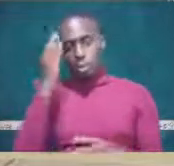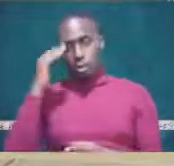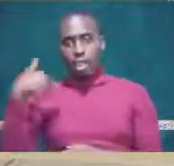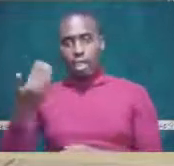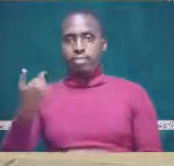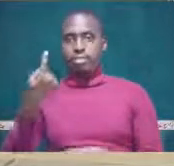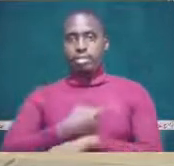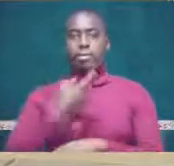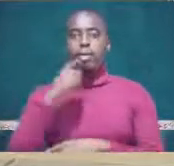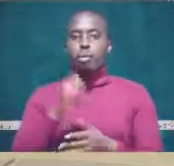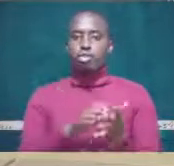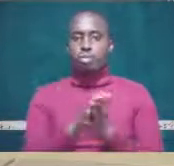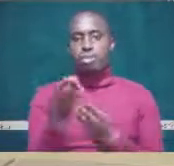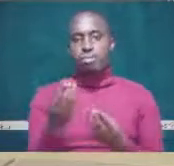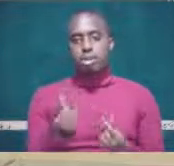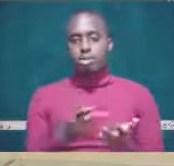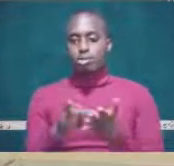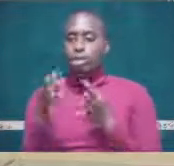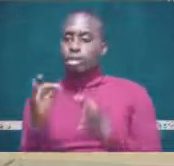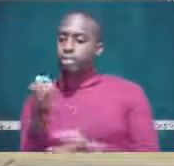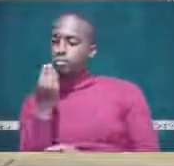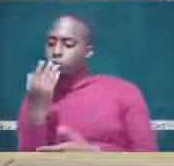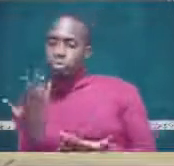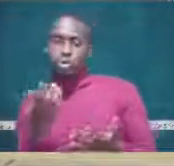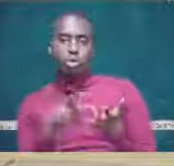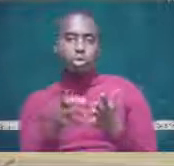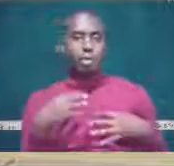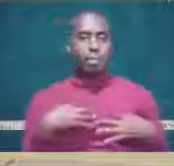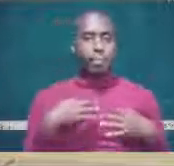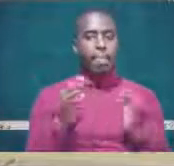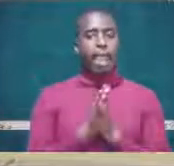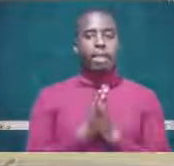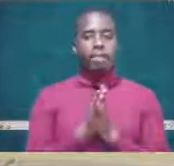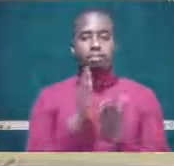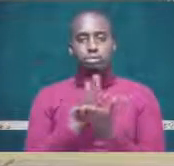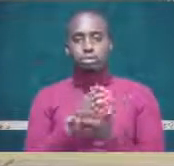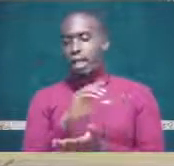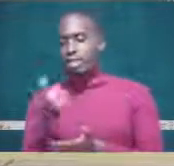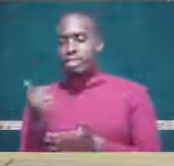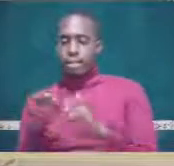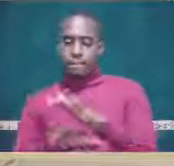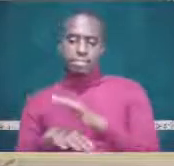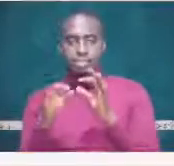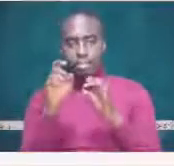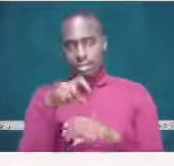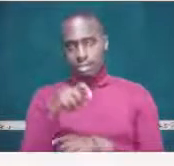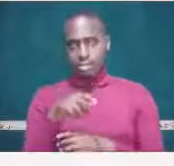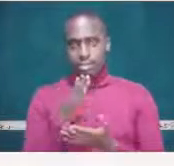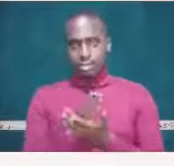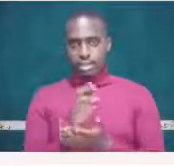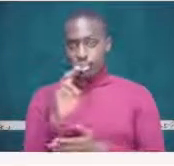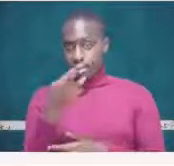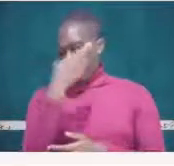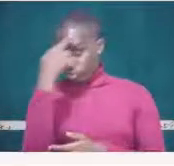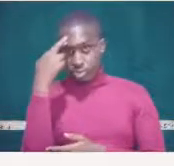day they have to spend money on buying food, on buying clothes, and other basic needs. The second